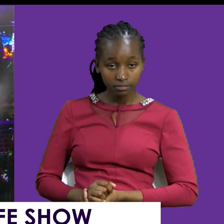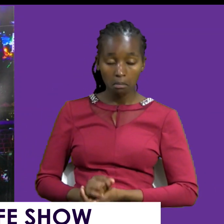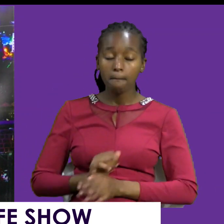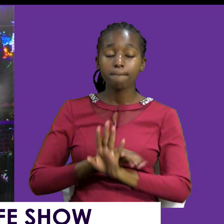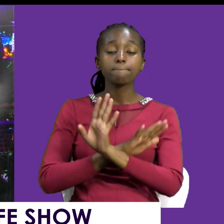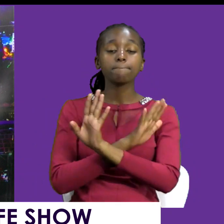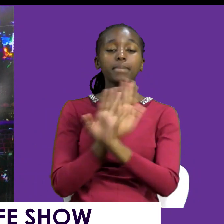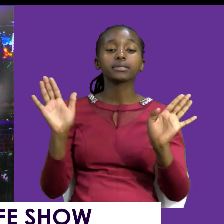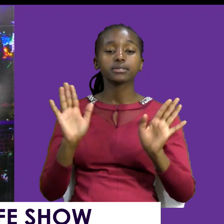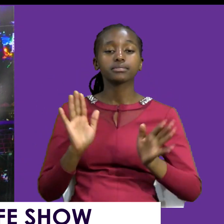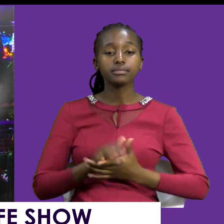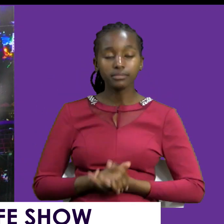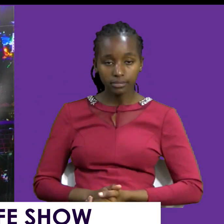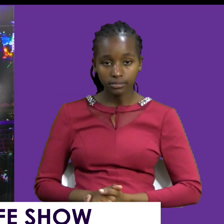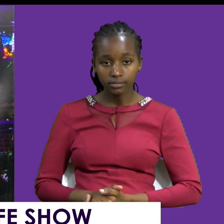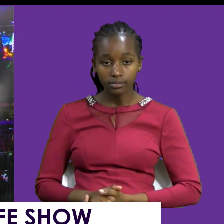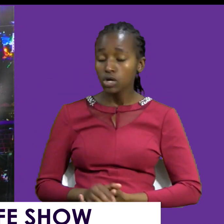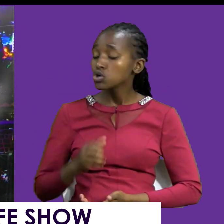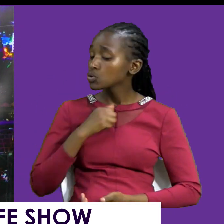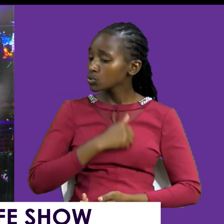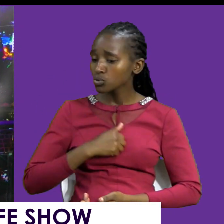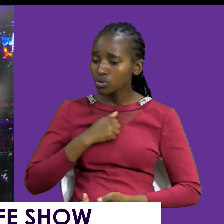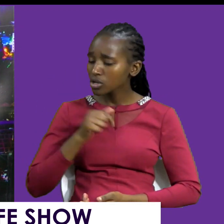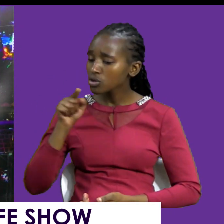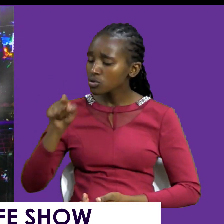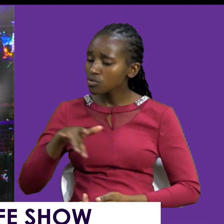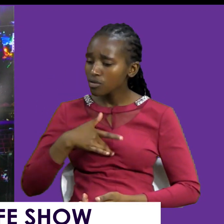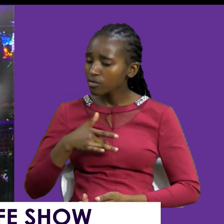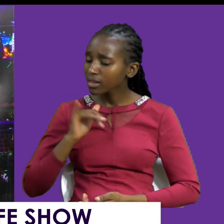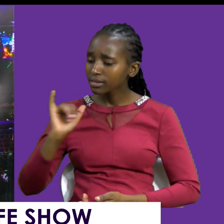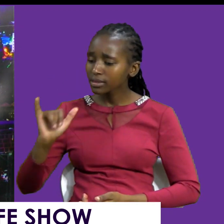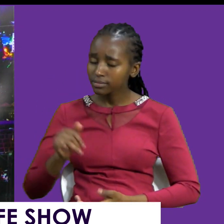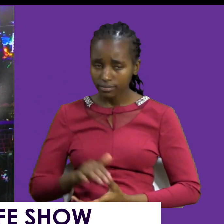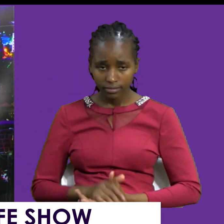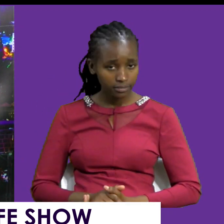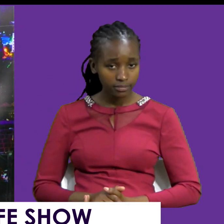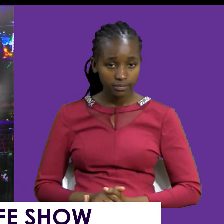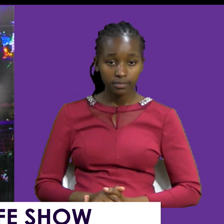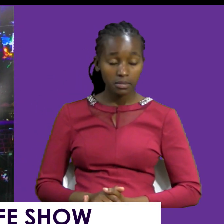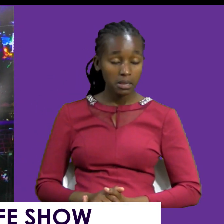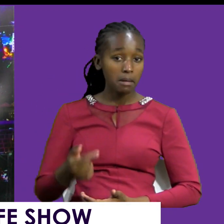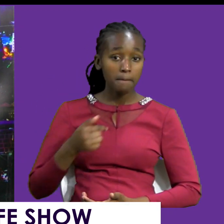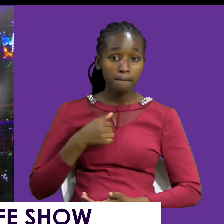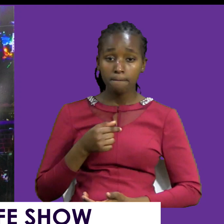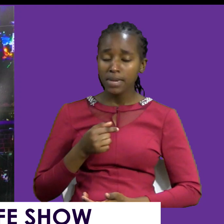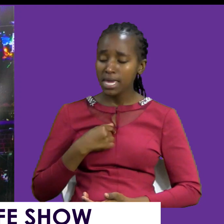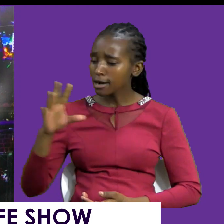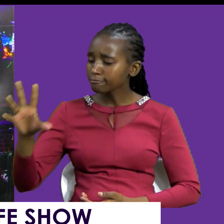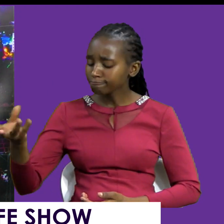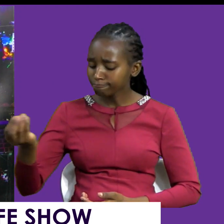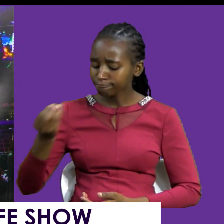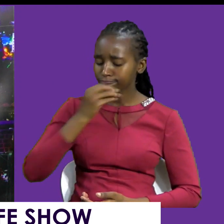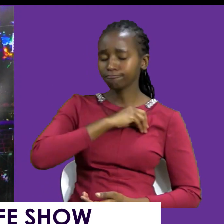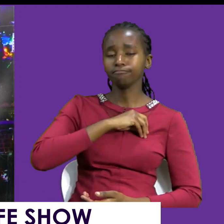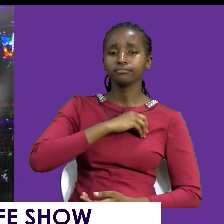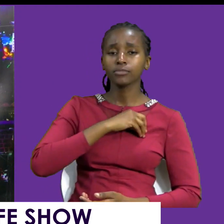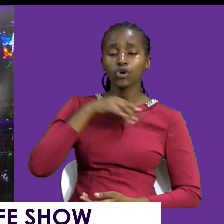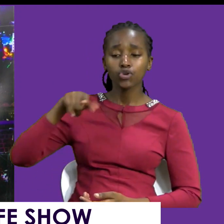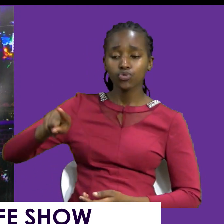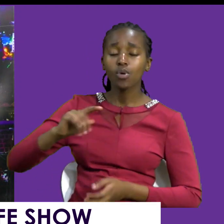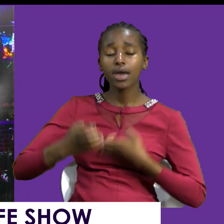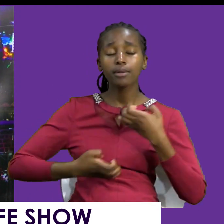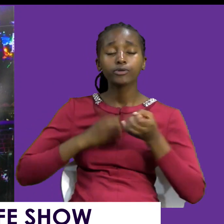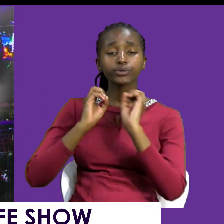answer? I'm sorry you feel that way. I've not taken up that emotion. Yes,